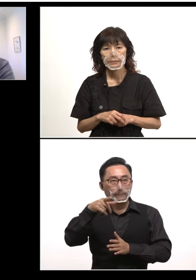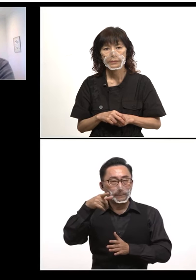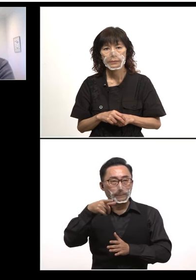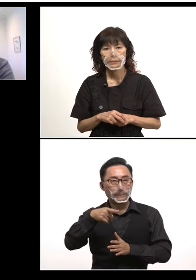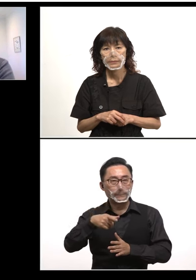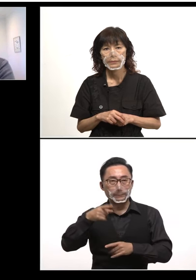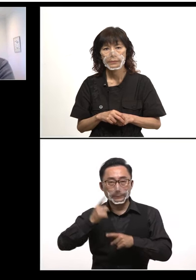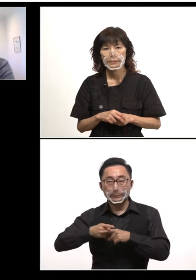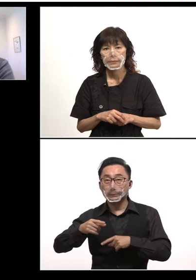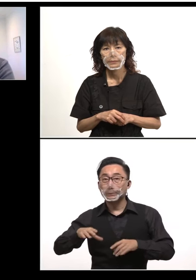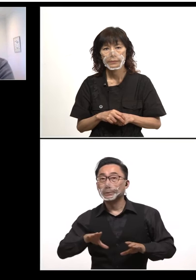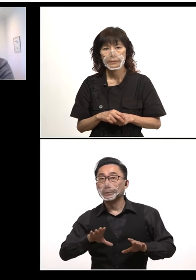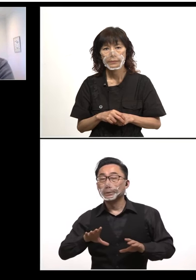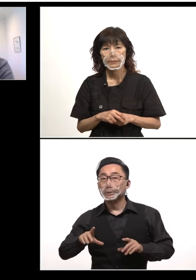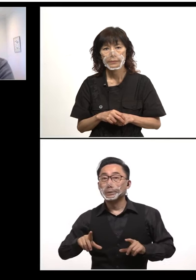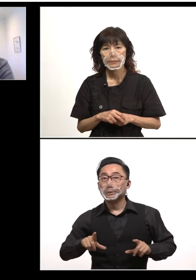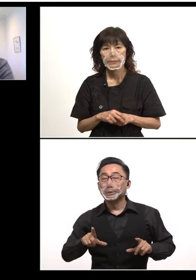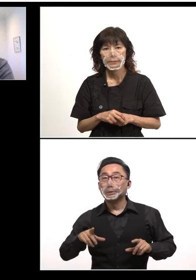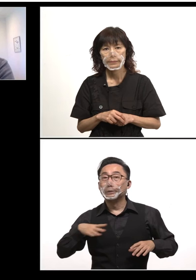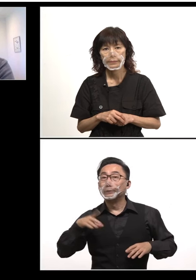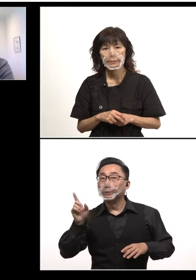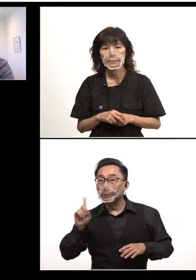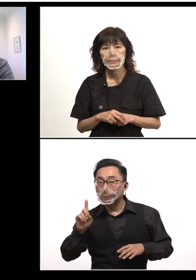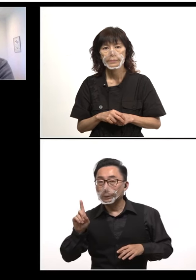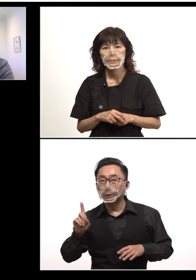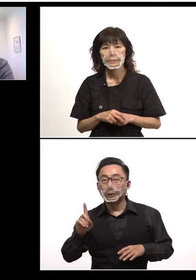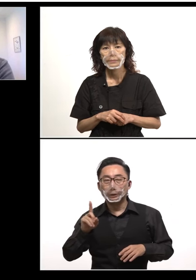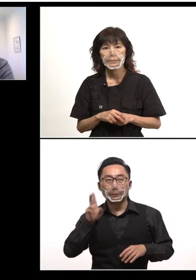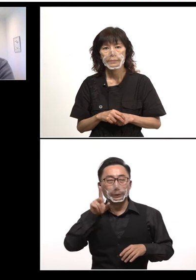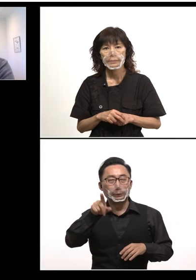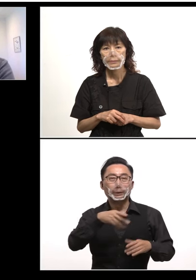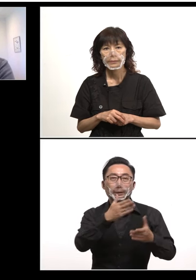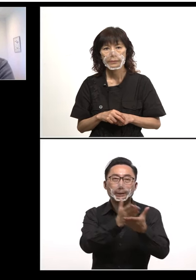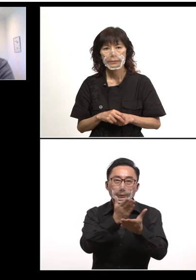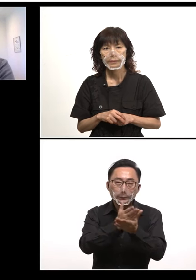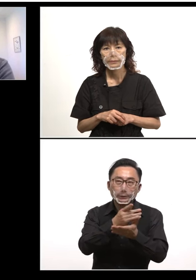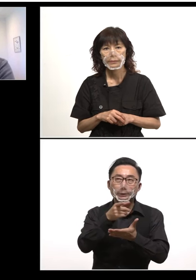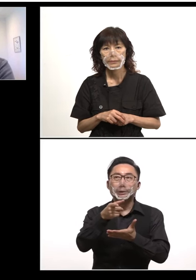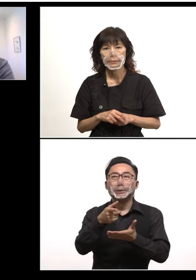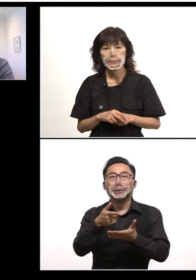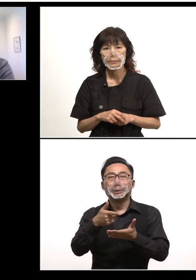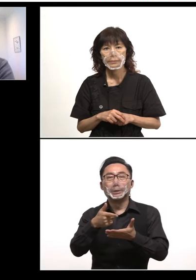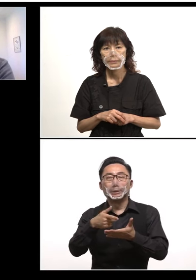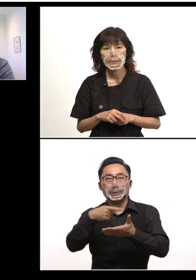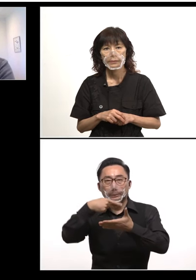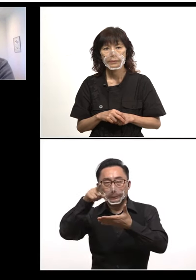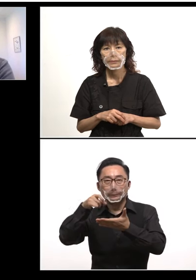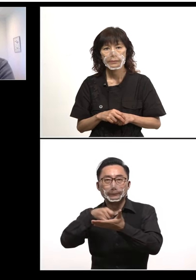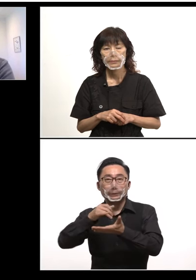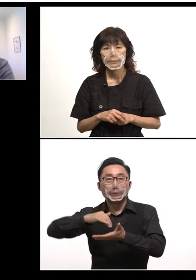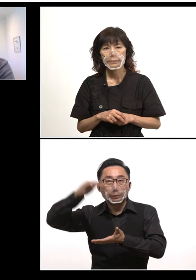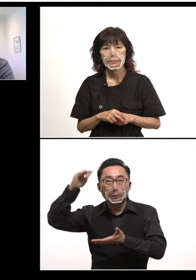passing tests or just doing your shopping and that kind of thing. So I think that's where